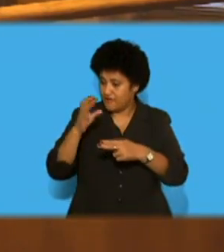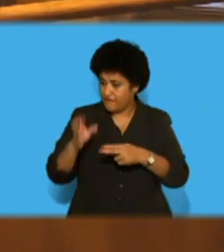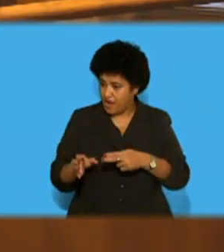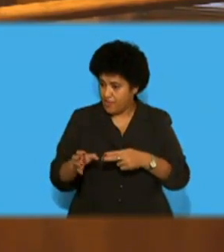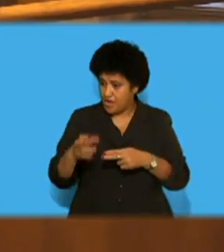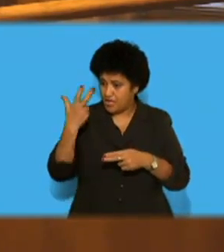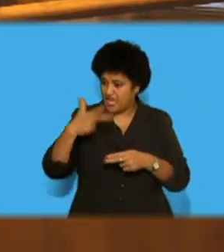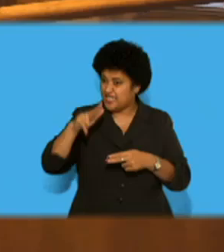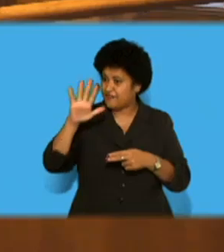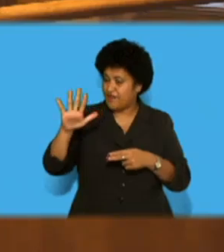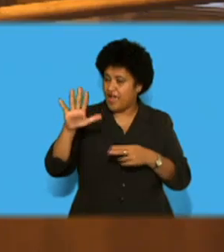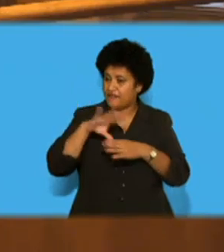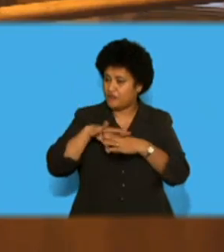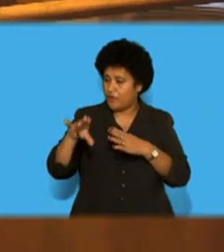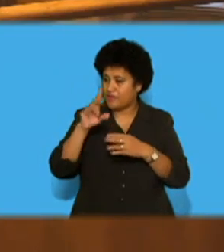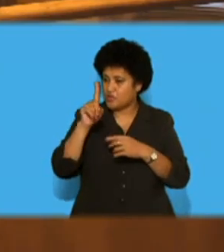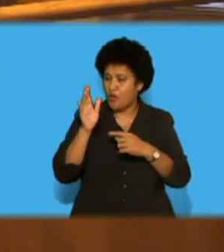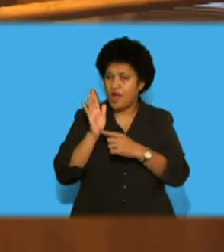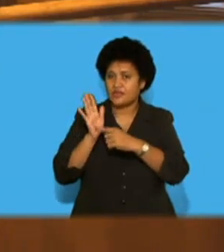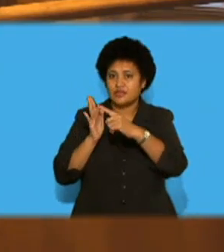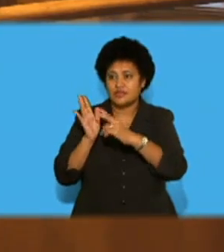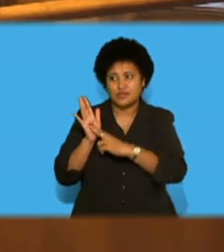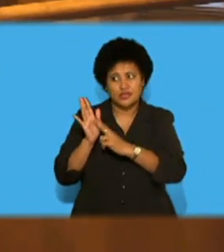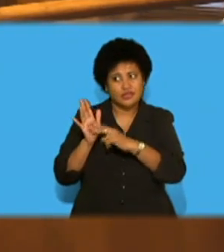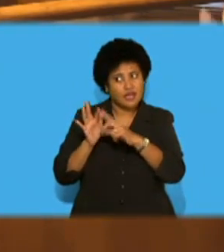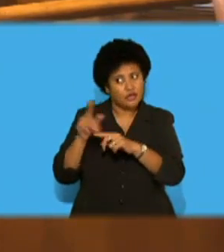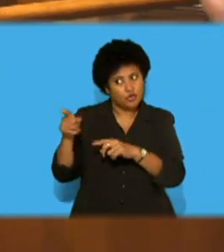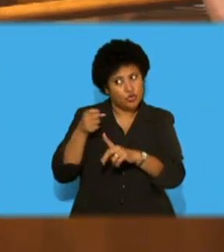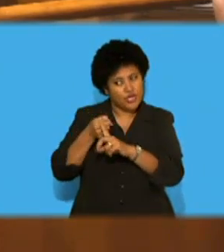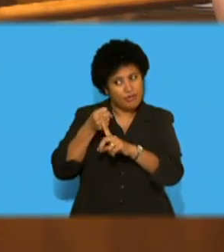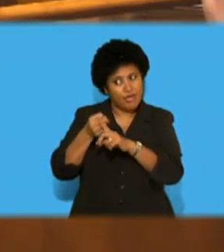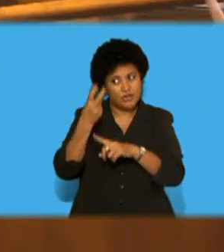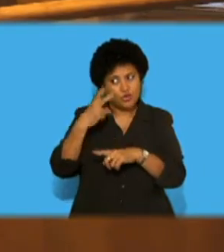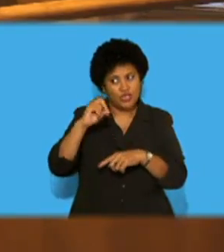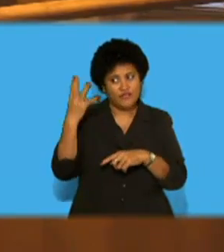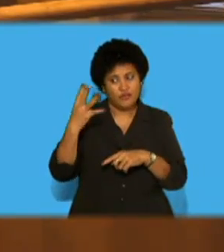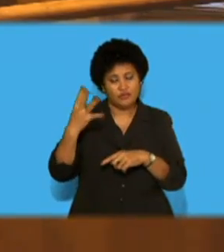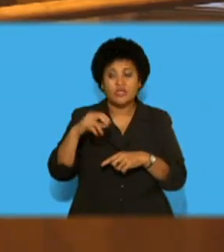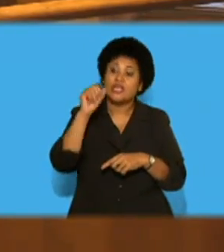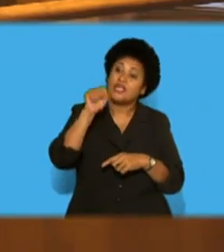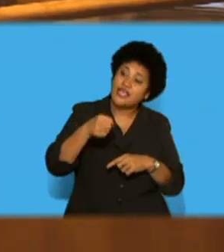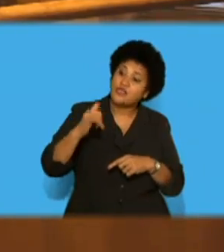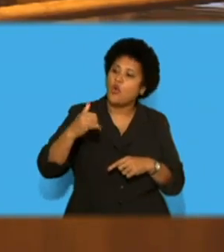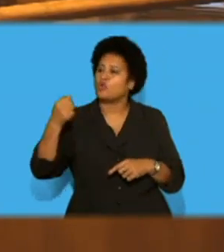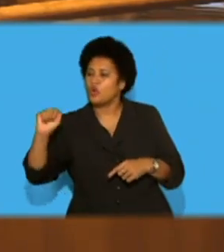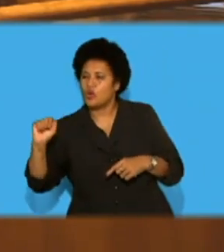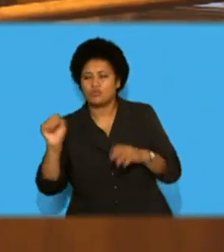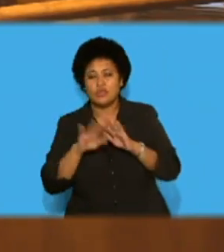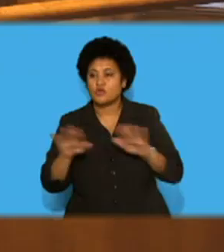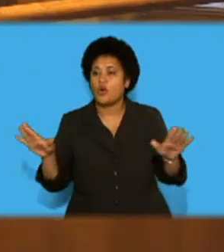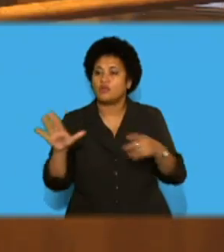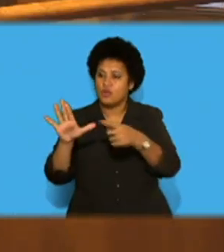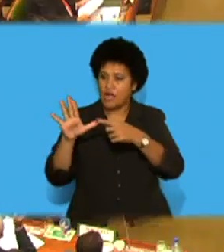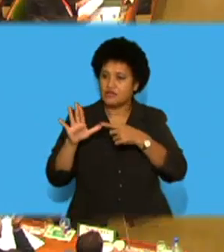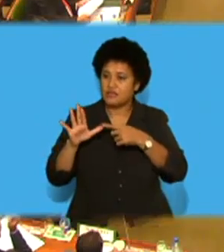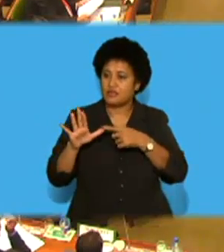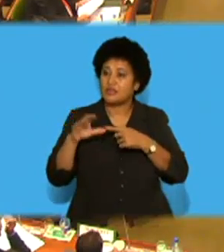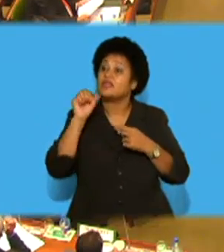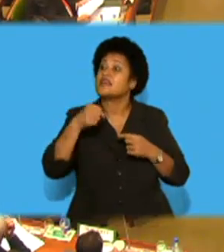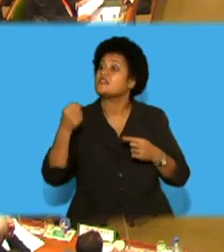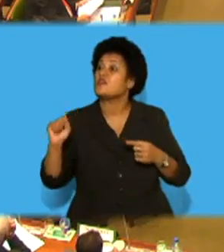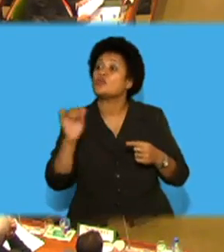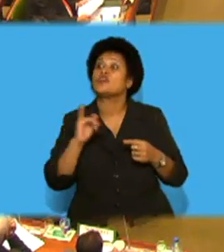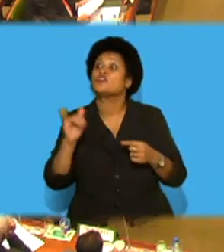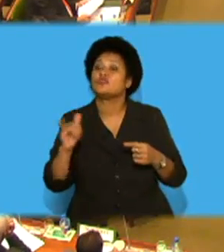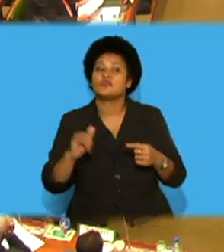$85 a ton when you were campaigning in 2014? Yes or no? Yes or no, do Madam Speaker, thank you. Thank you, Honorable